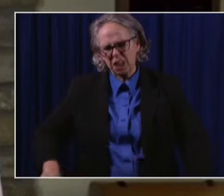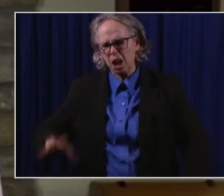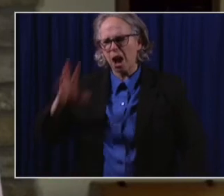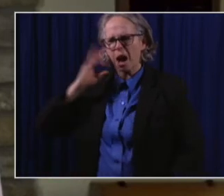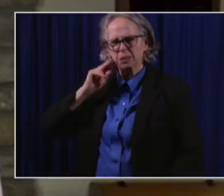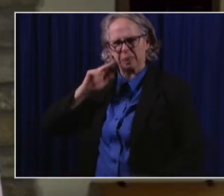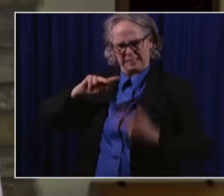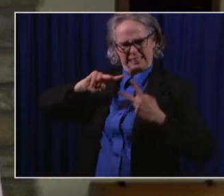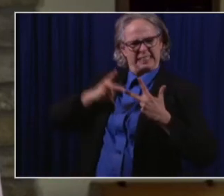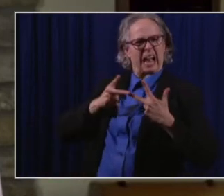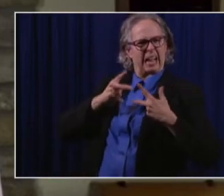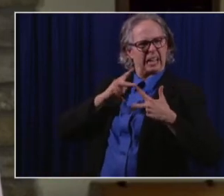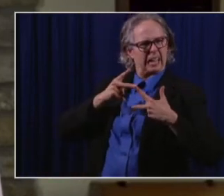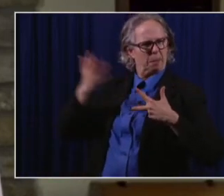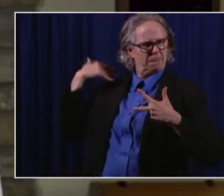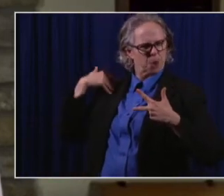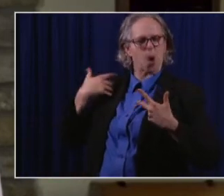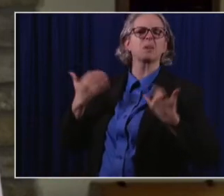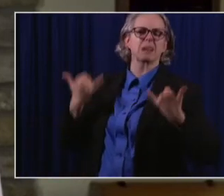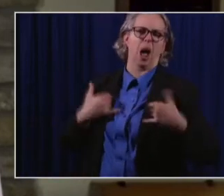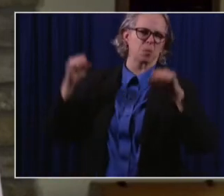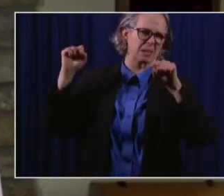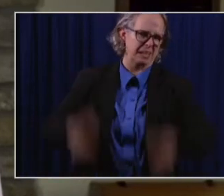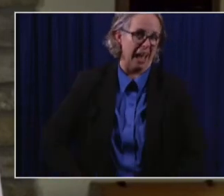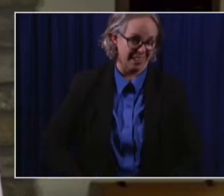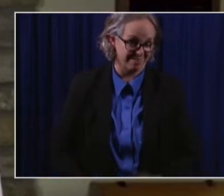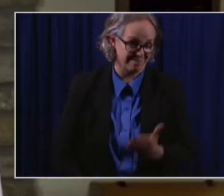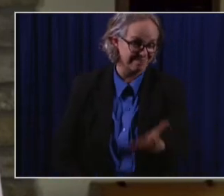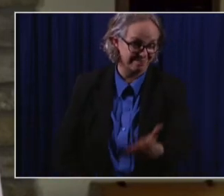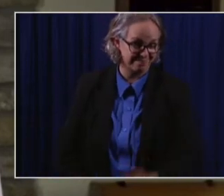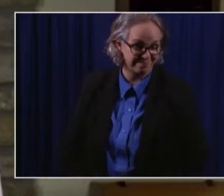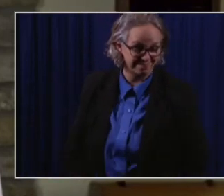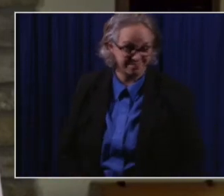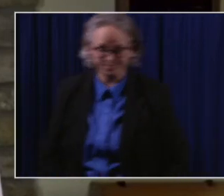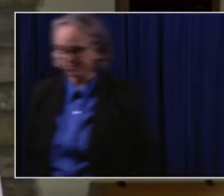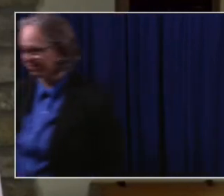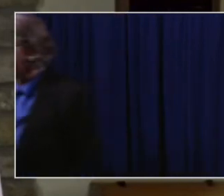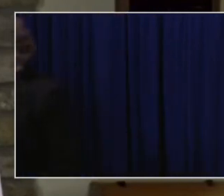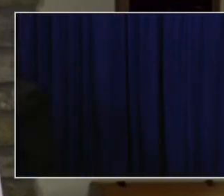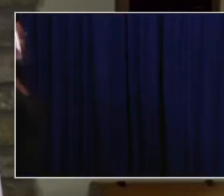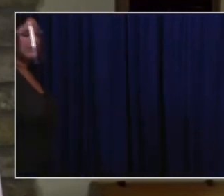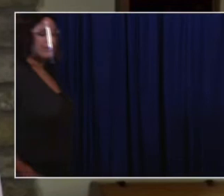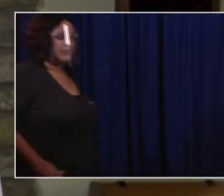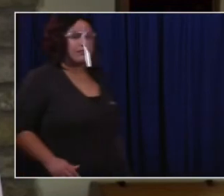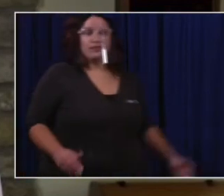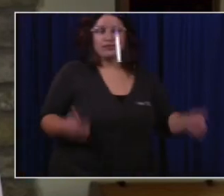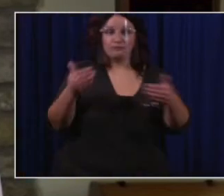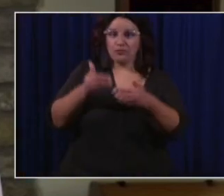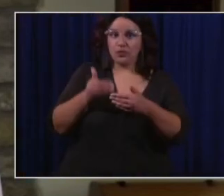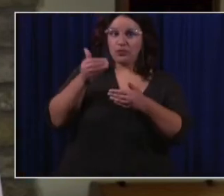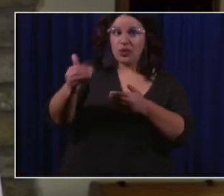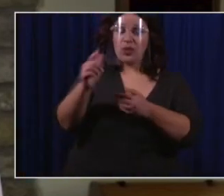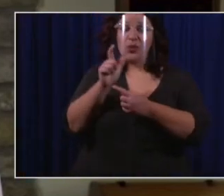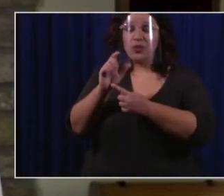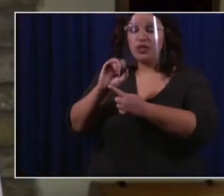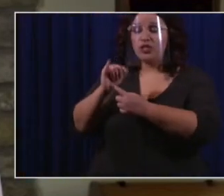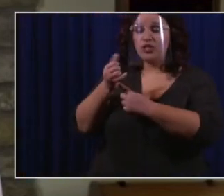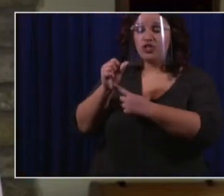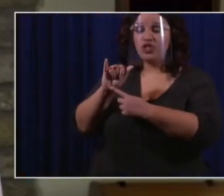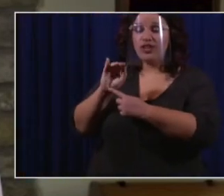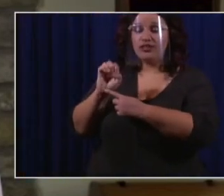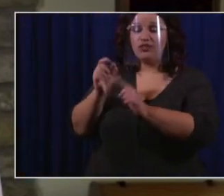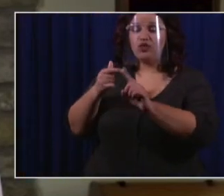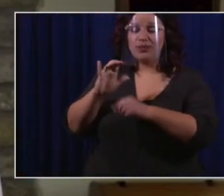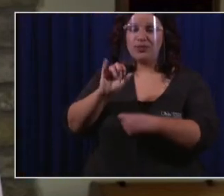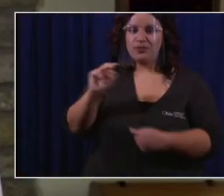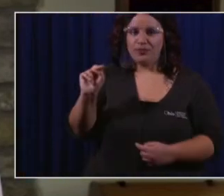Next question is from Jesse Balmert at the Cincinnati Enquirer. Hello, Governor. My question is,